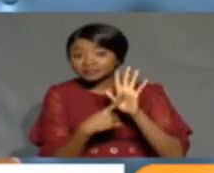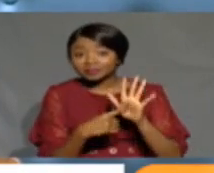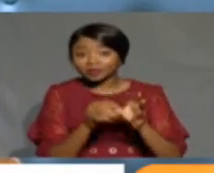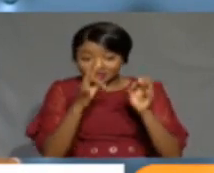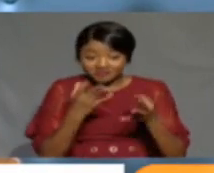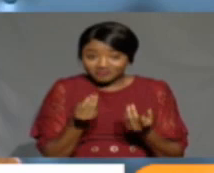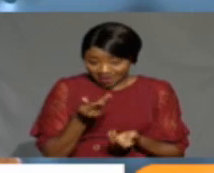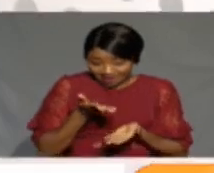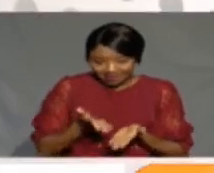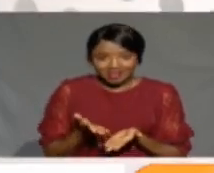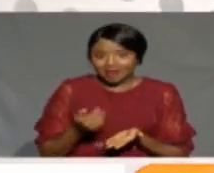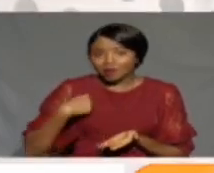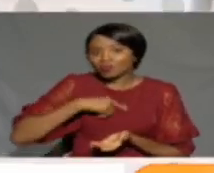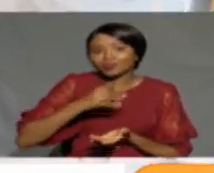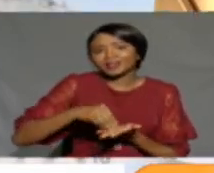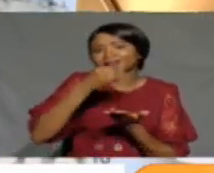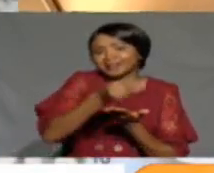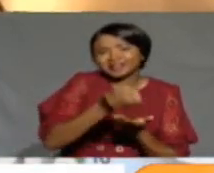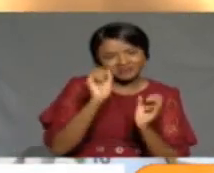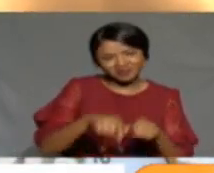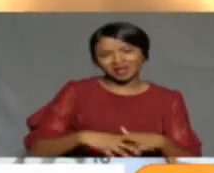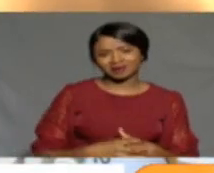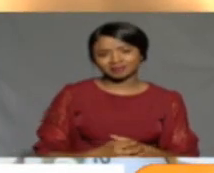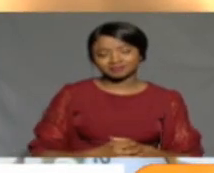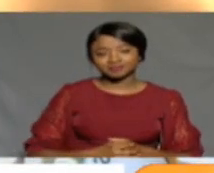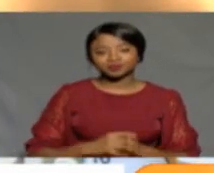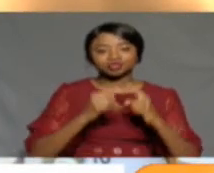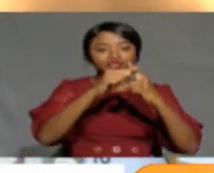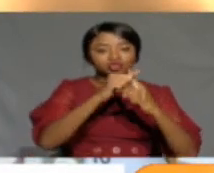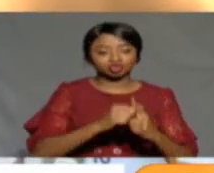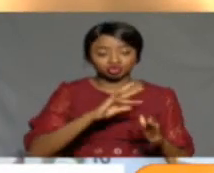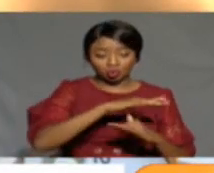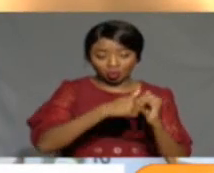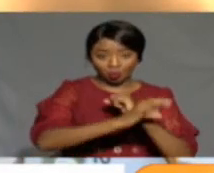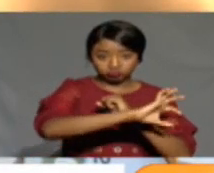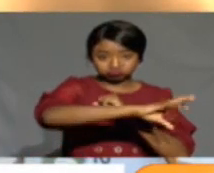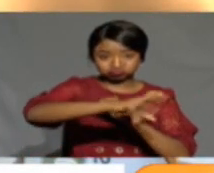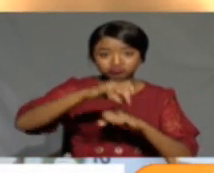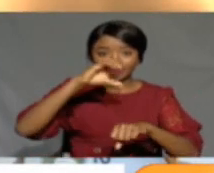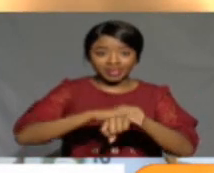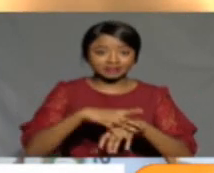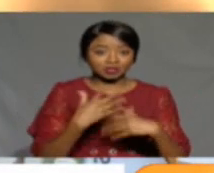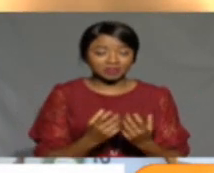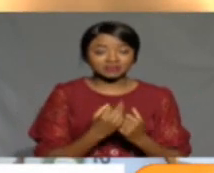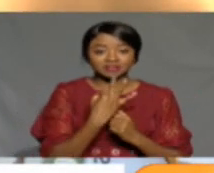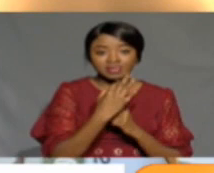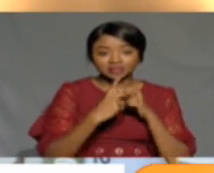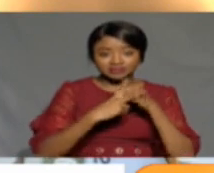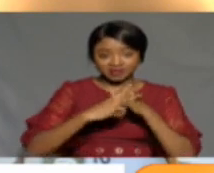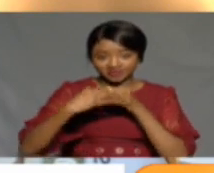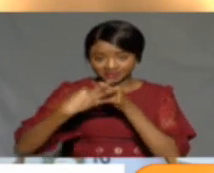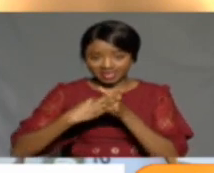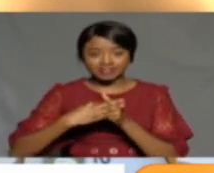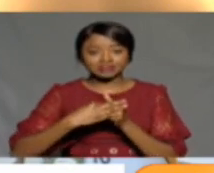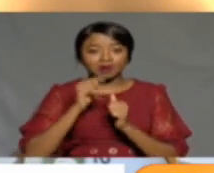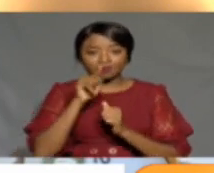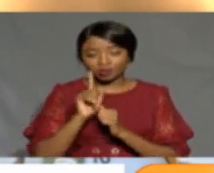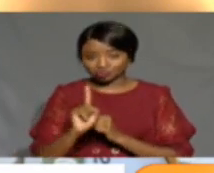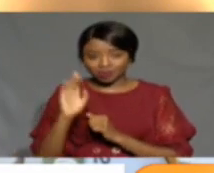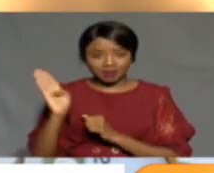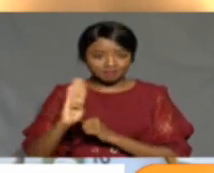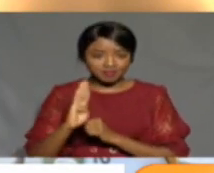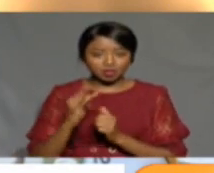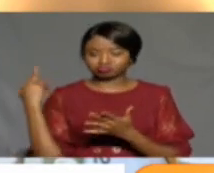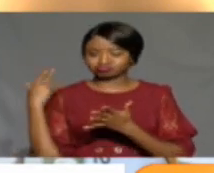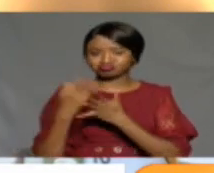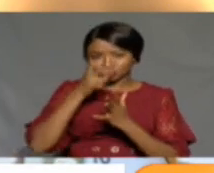si tungewapatia. In total, county governments will receive 378.1 billion shillings in the